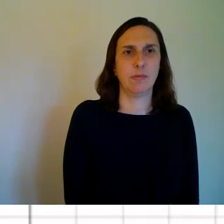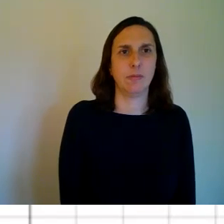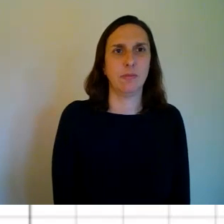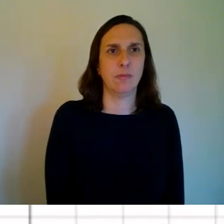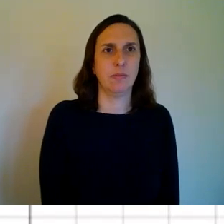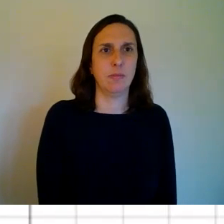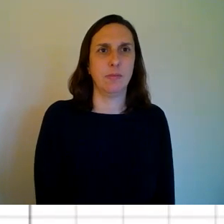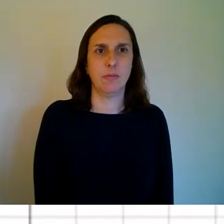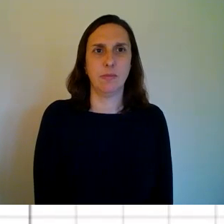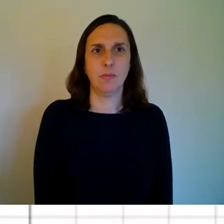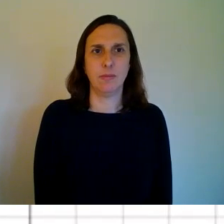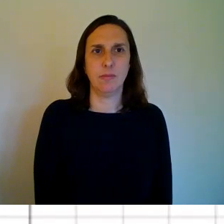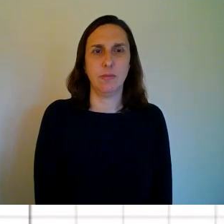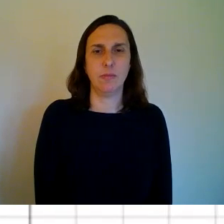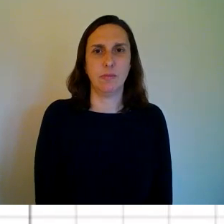So